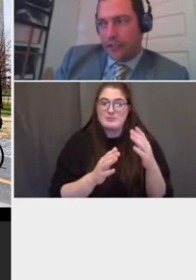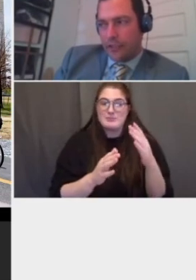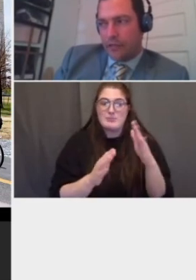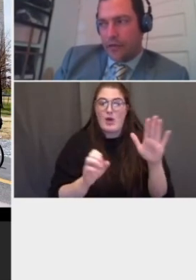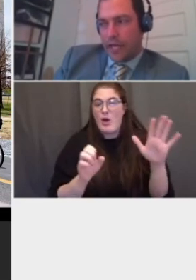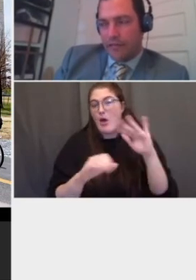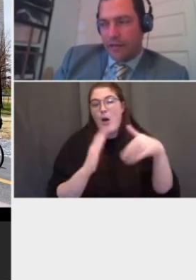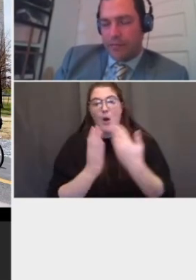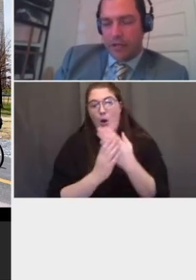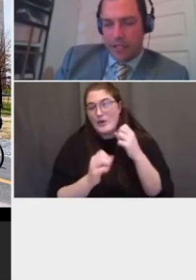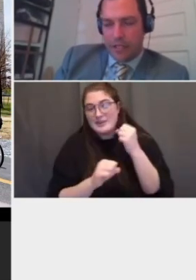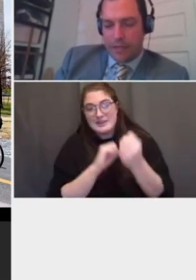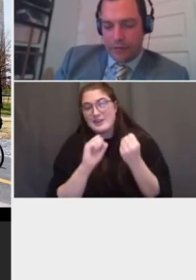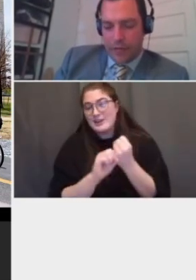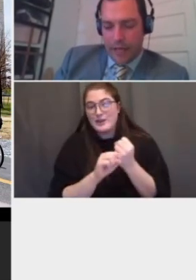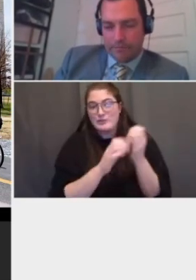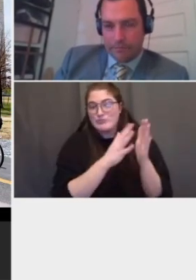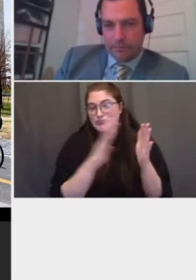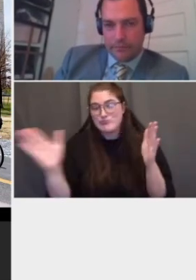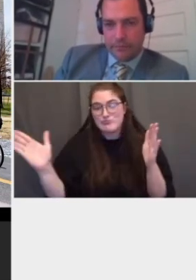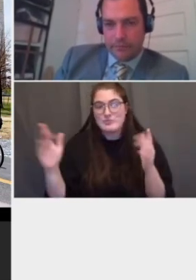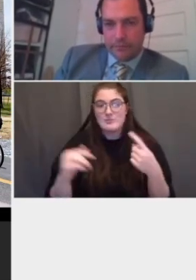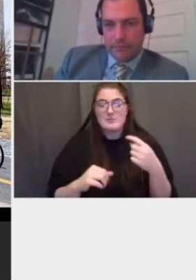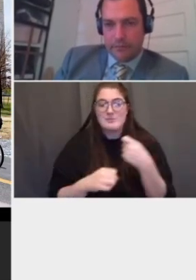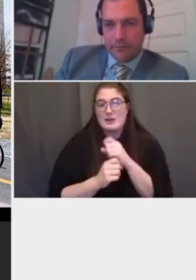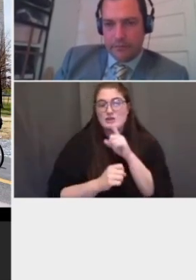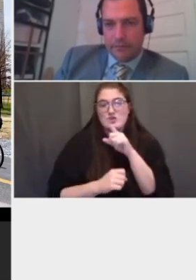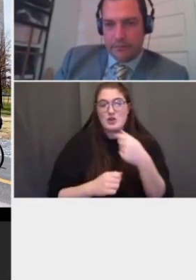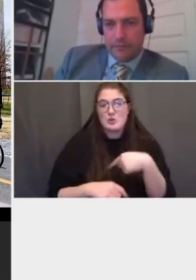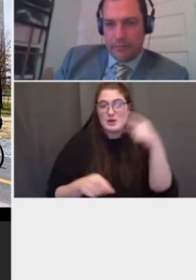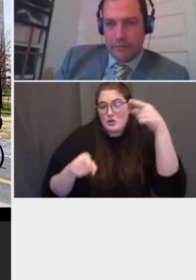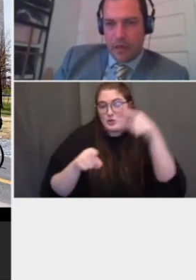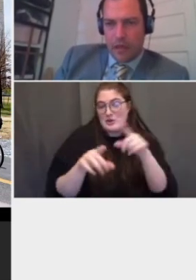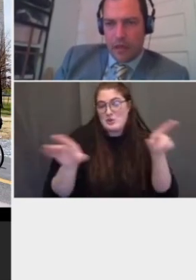and making sure that we have an agreement to do that.